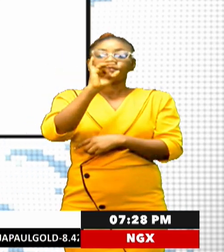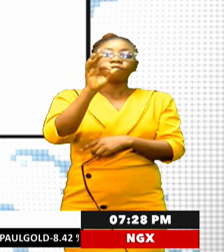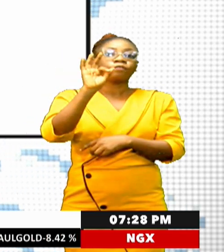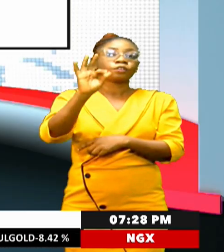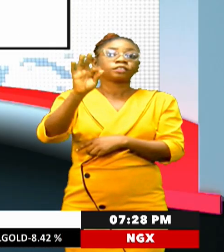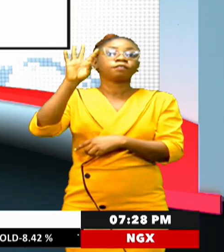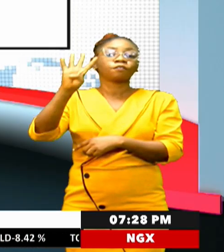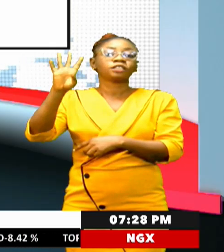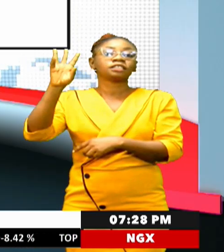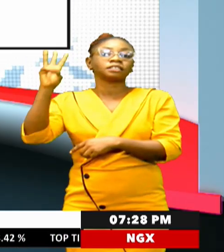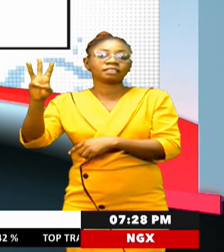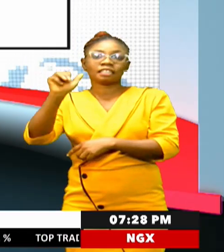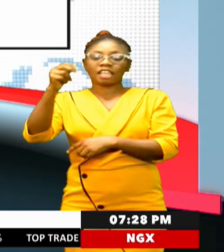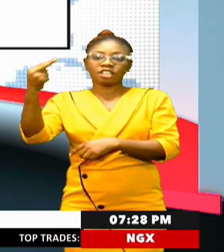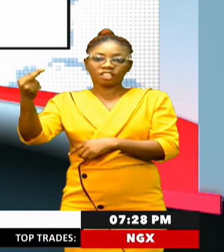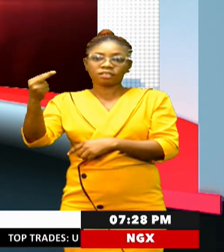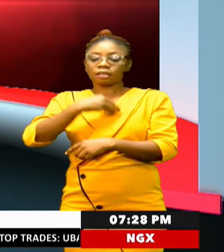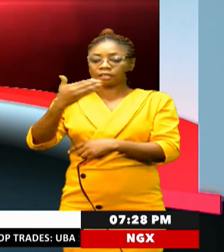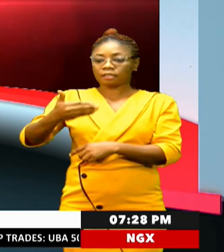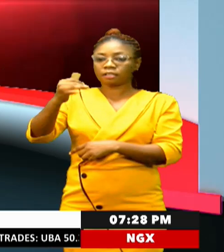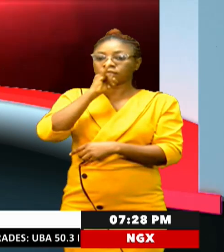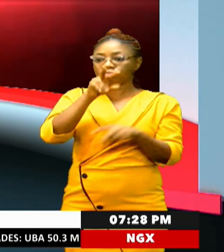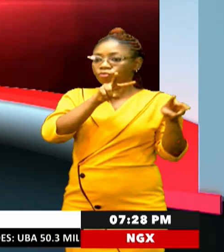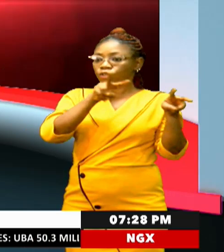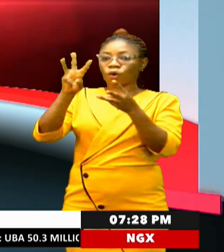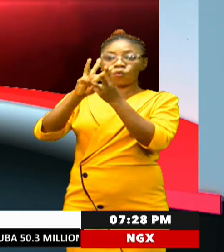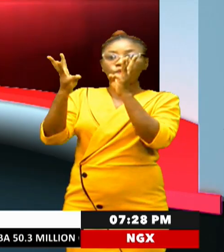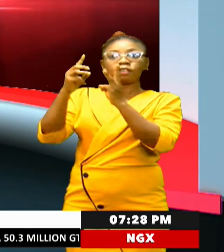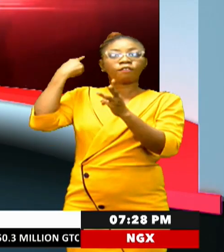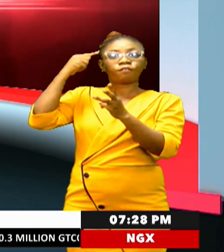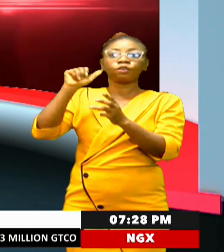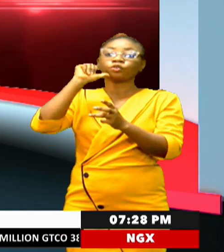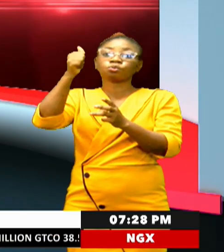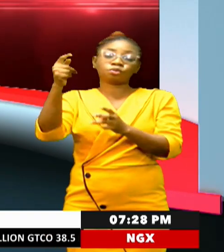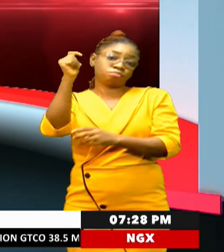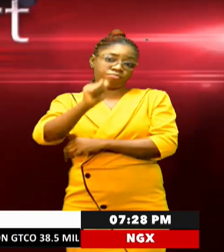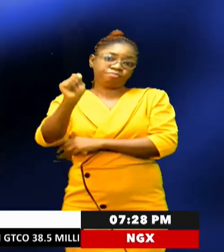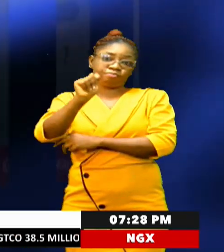AH. And next is a quick look at the weather picture for tomorrow, Tuesday.